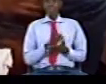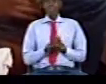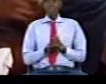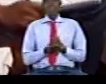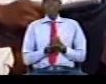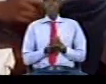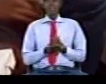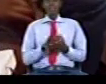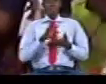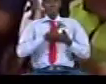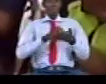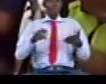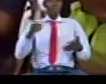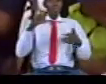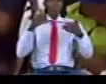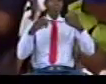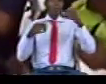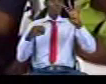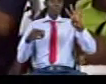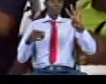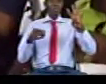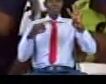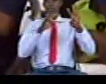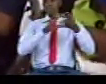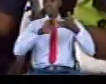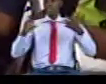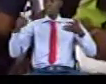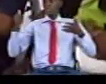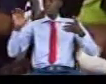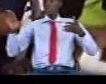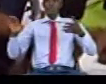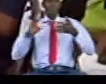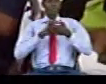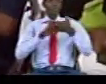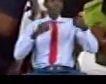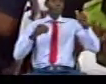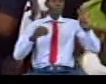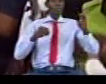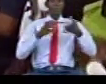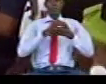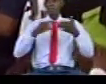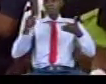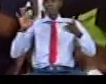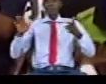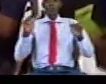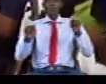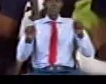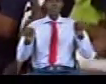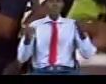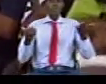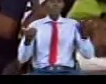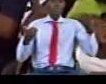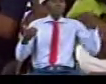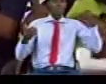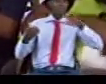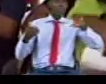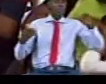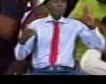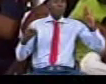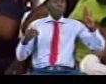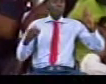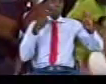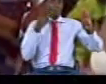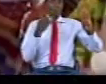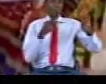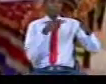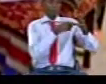Verse 14, verse 15, where are you? Which is your verse? Look at verse 14. Blessed are